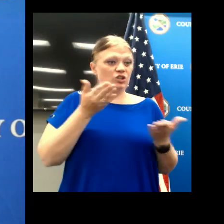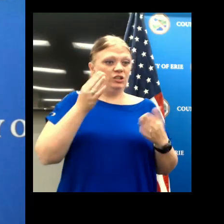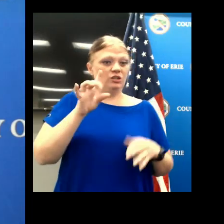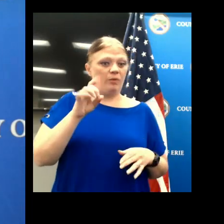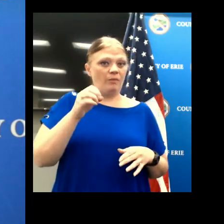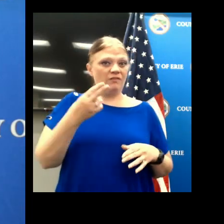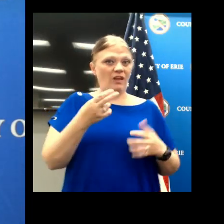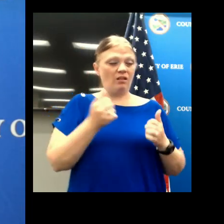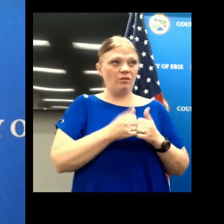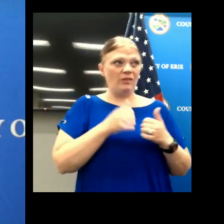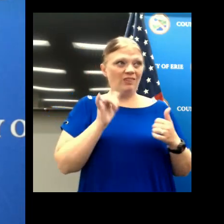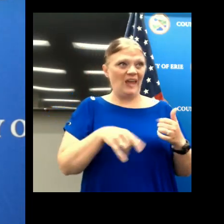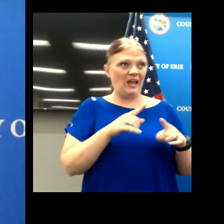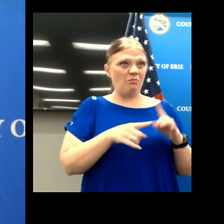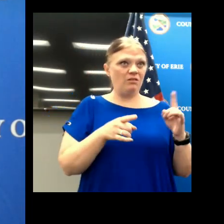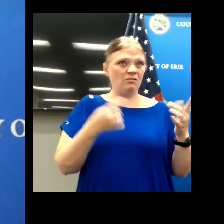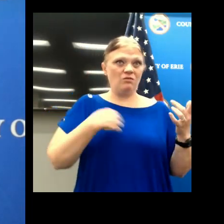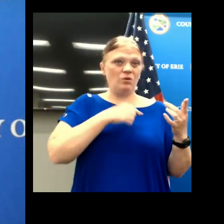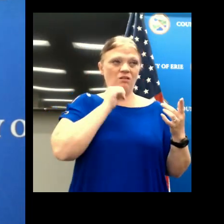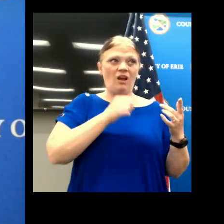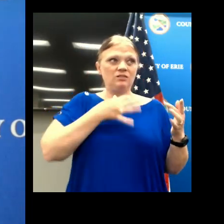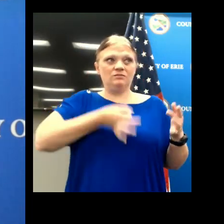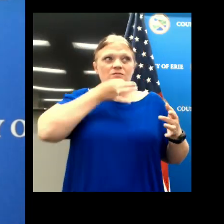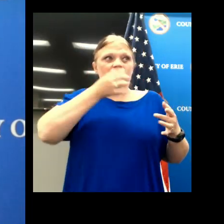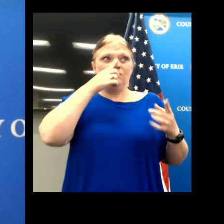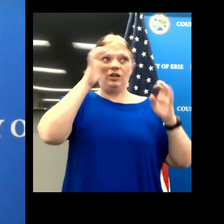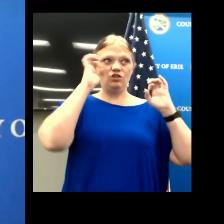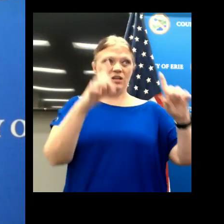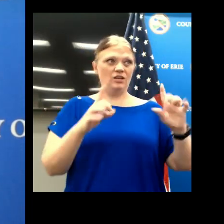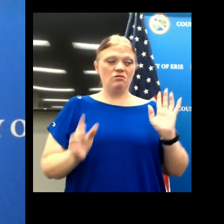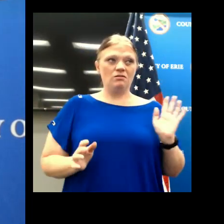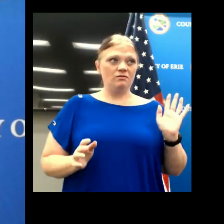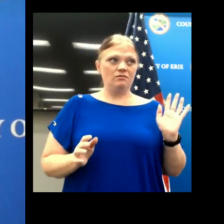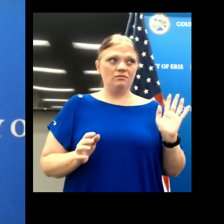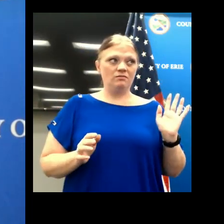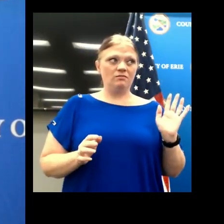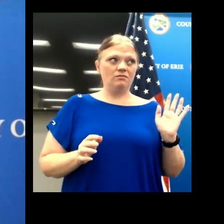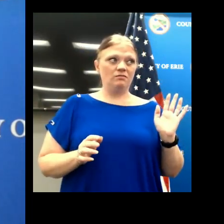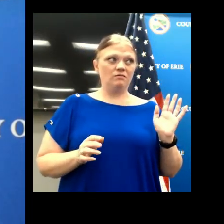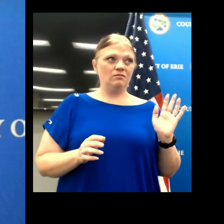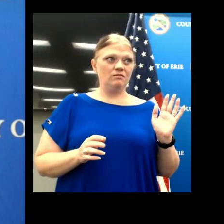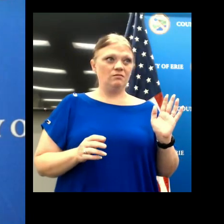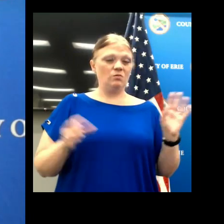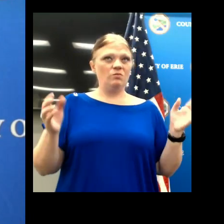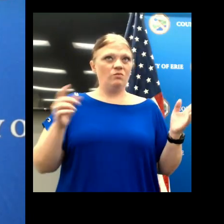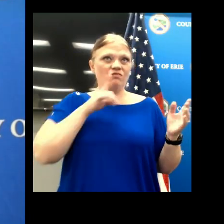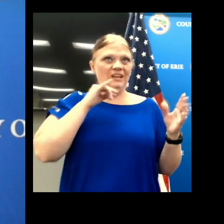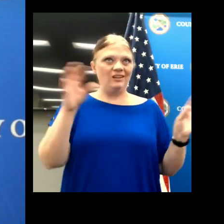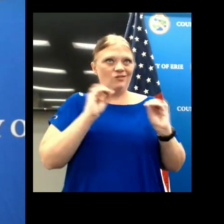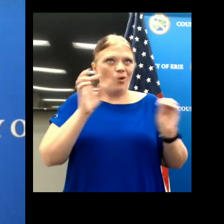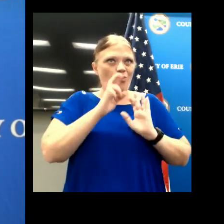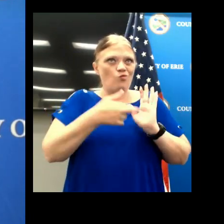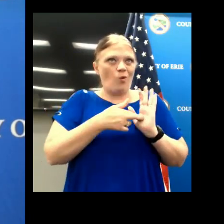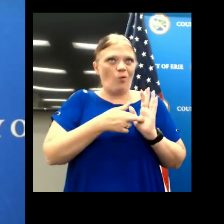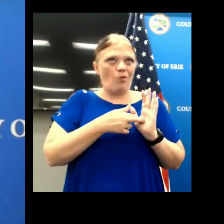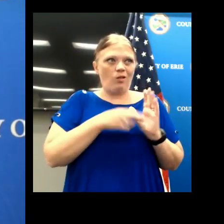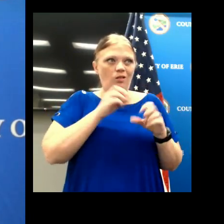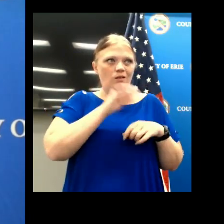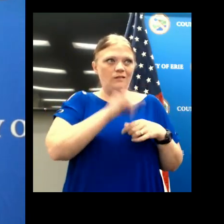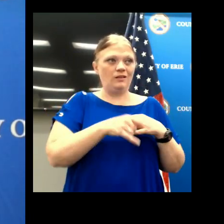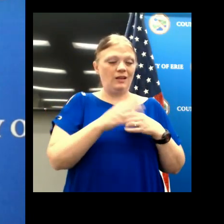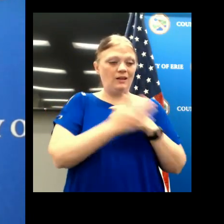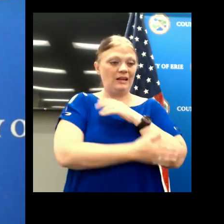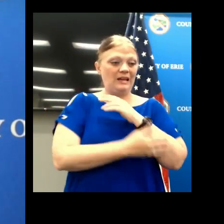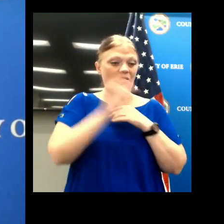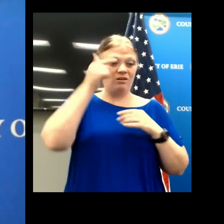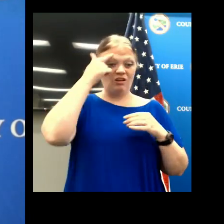with regards to health things, but we're not specialists on education. We really almost play no role whatsoever. County government plays a